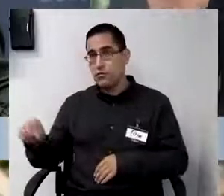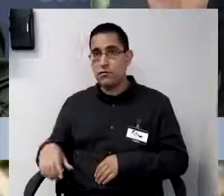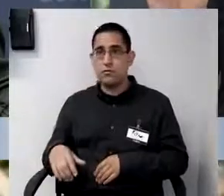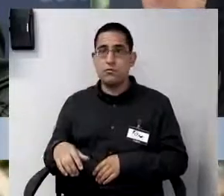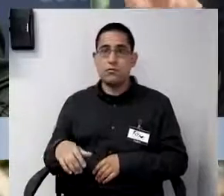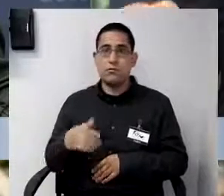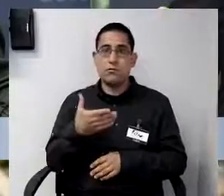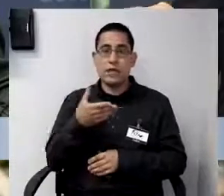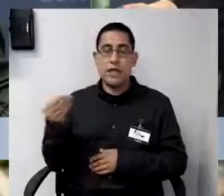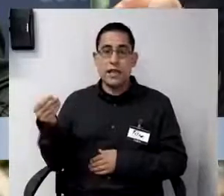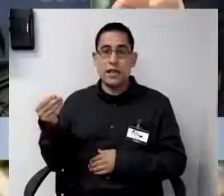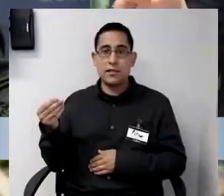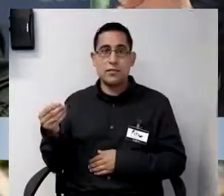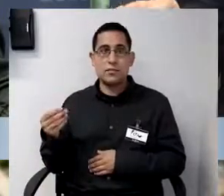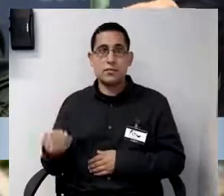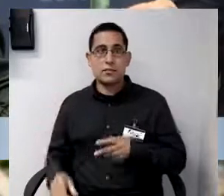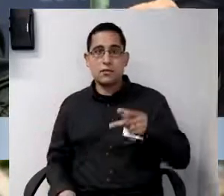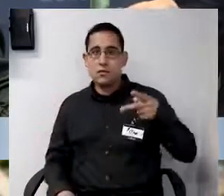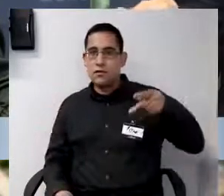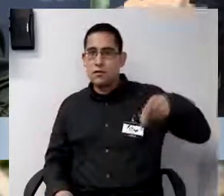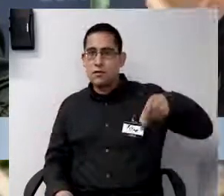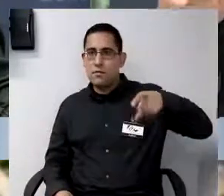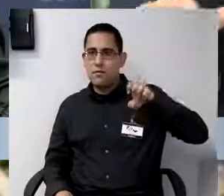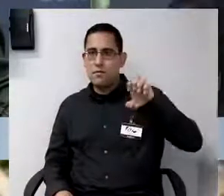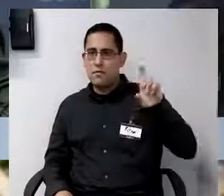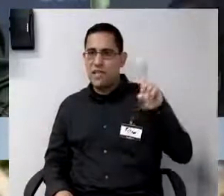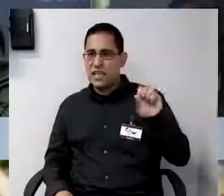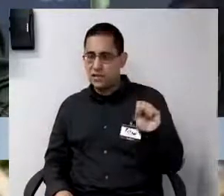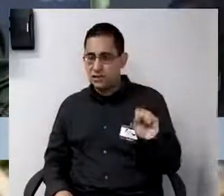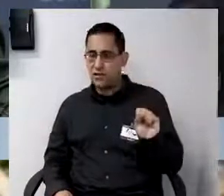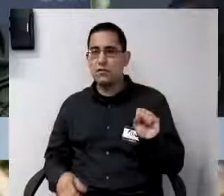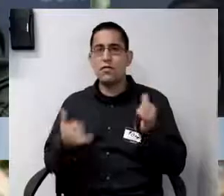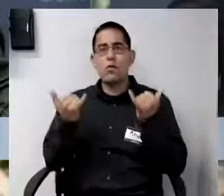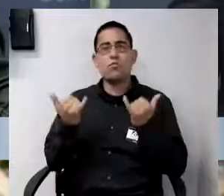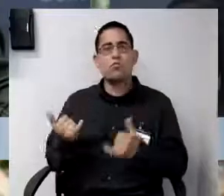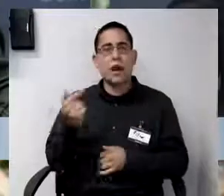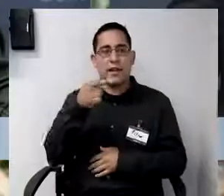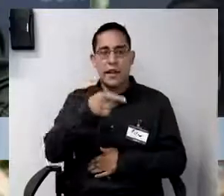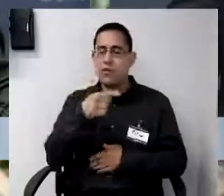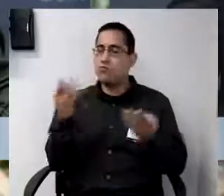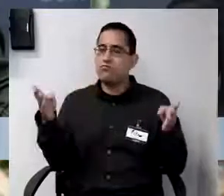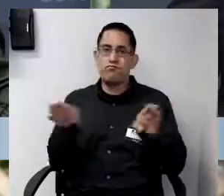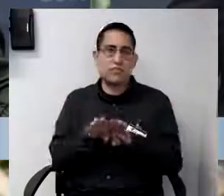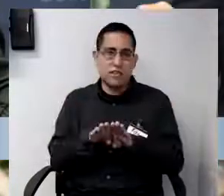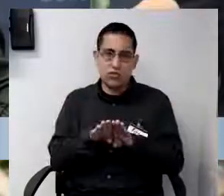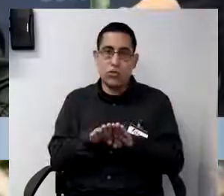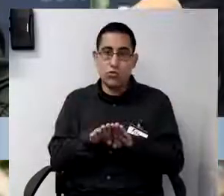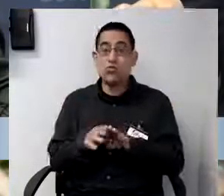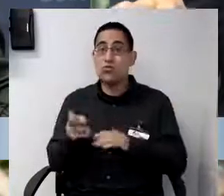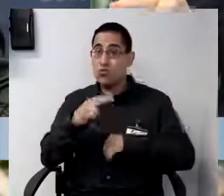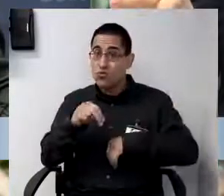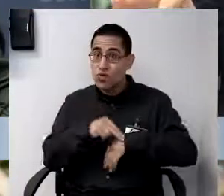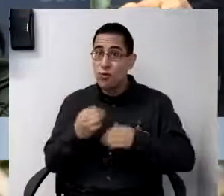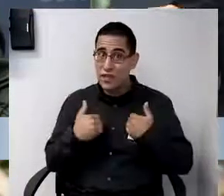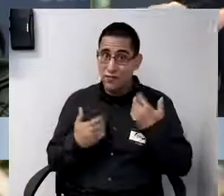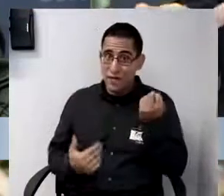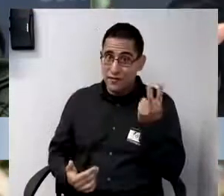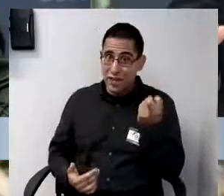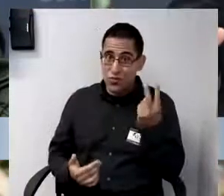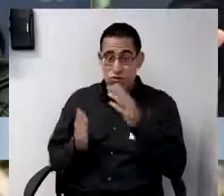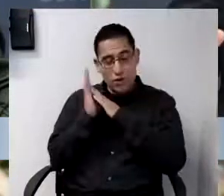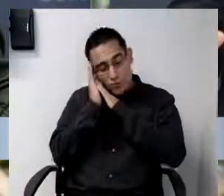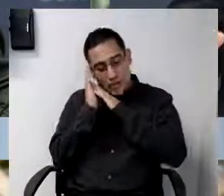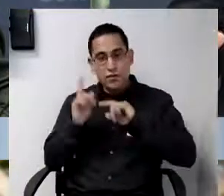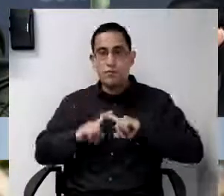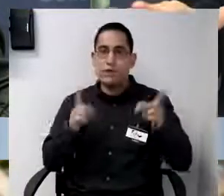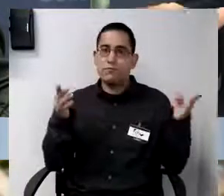and PEDS, which is a 12-bed unit, is closed right now. So literally, in terms of normal